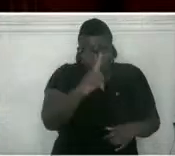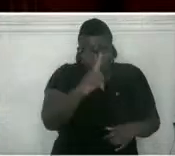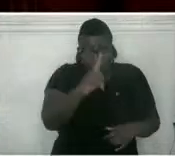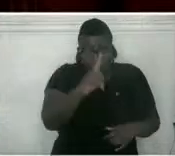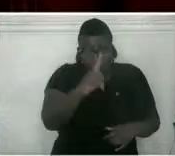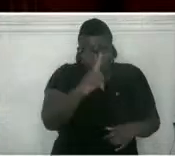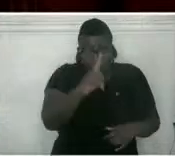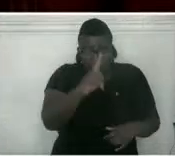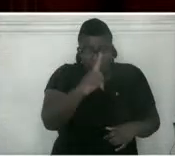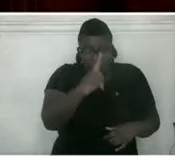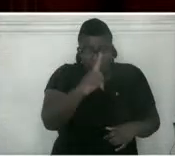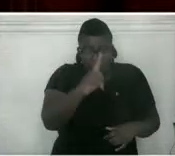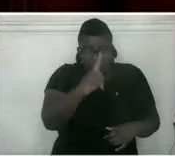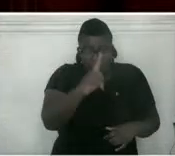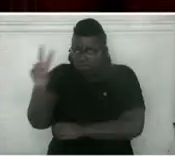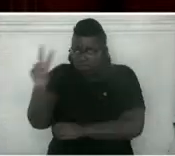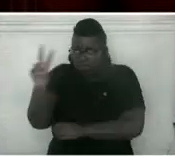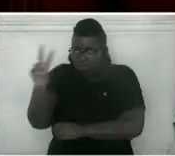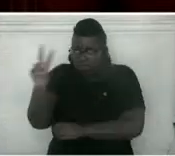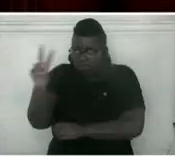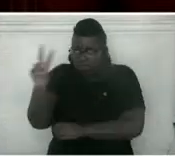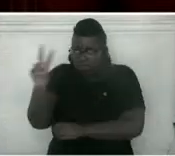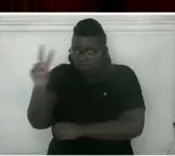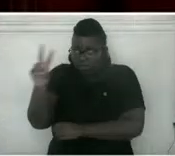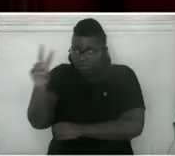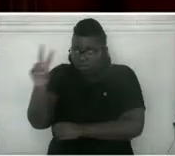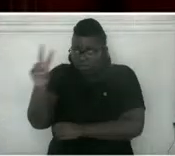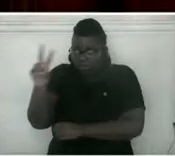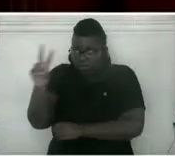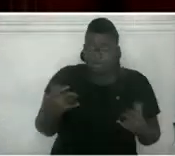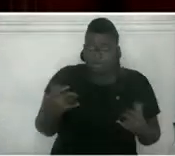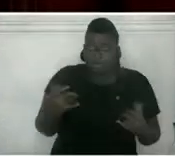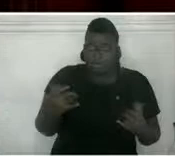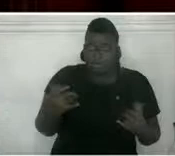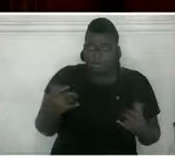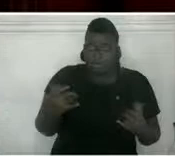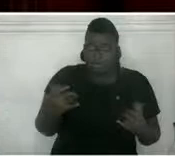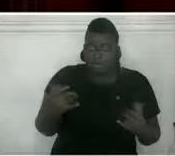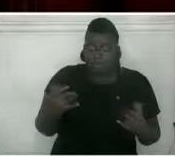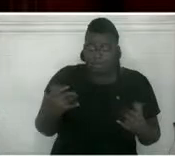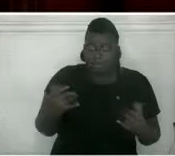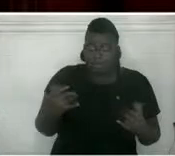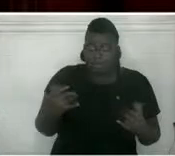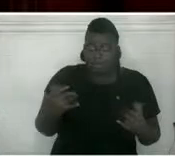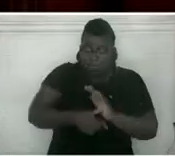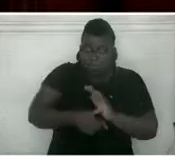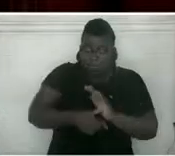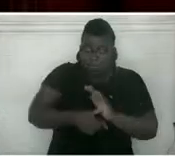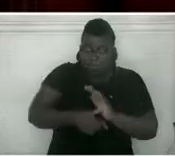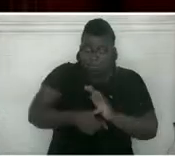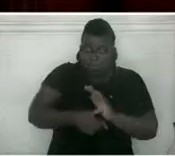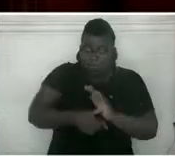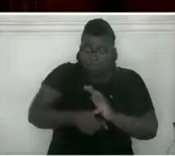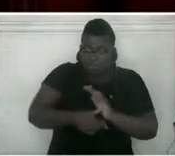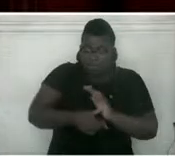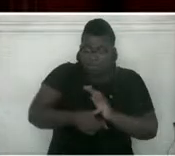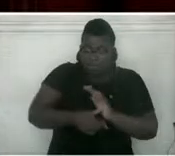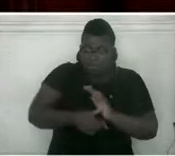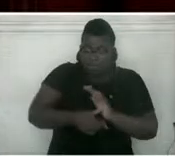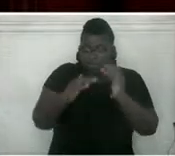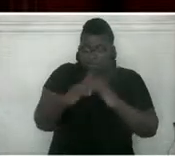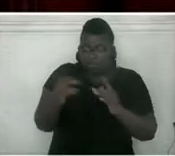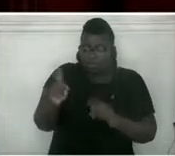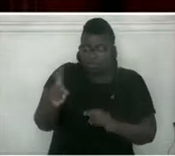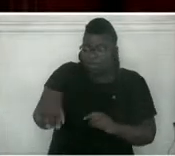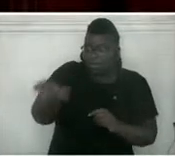2021-2022 financial year, the department will be focusing on design phase and construction of